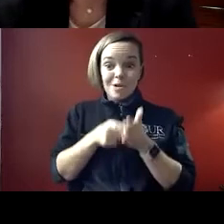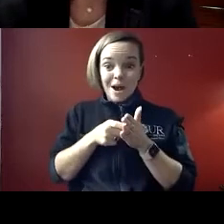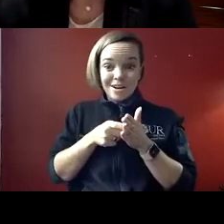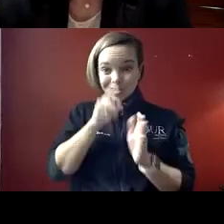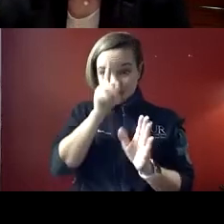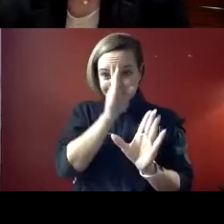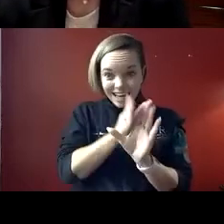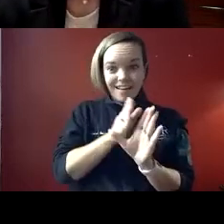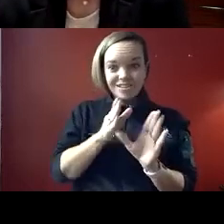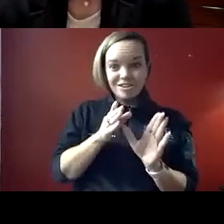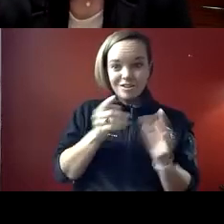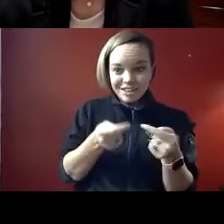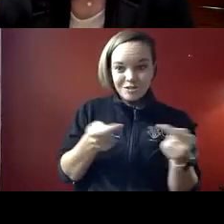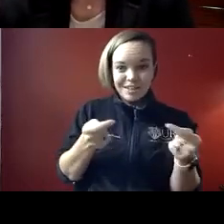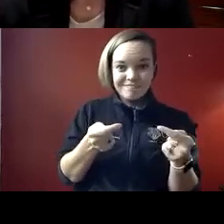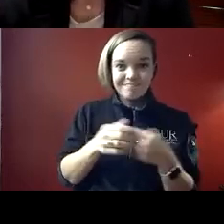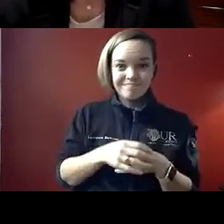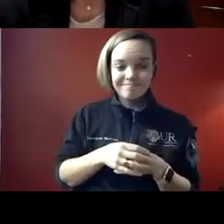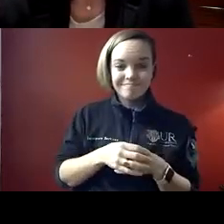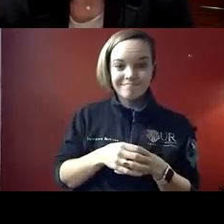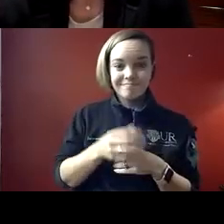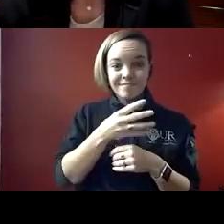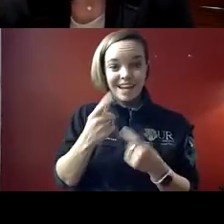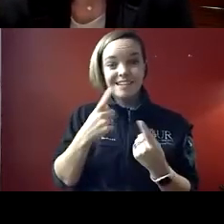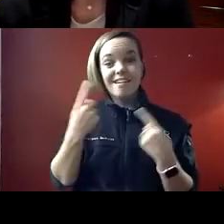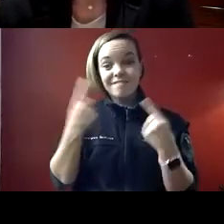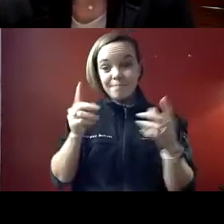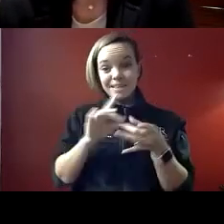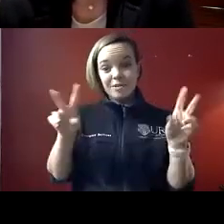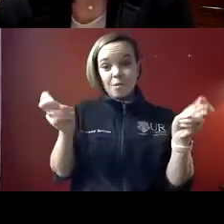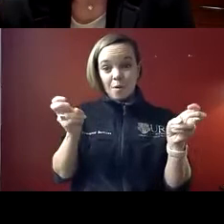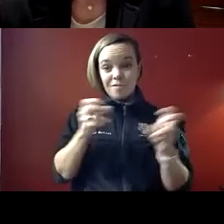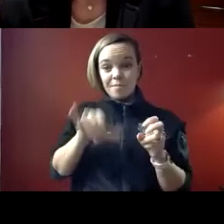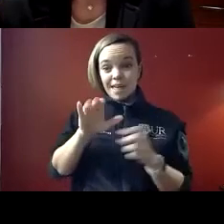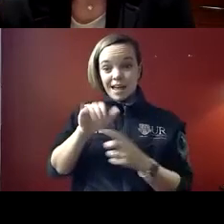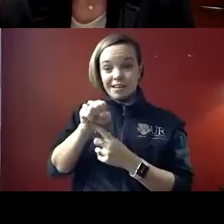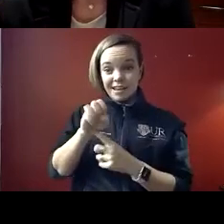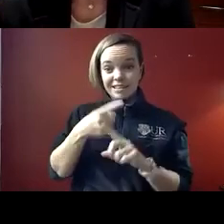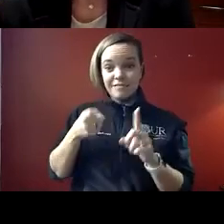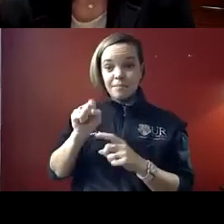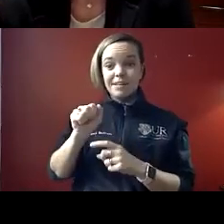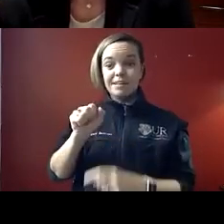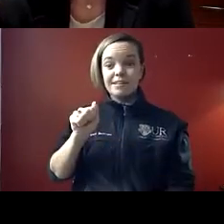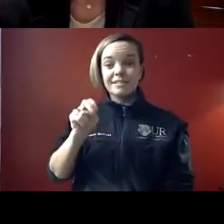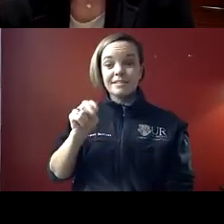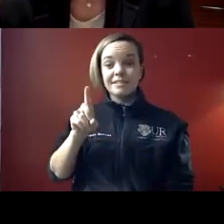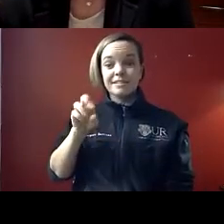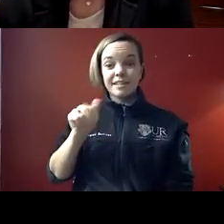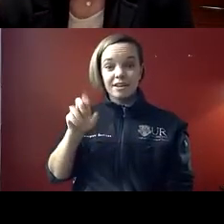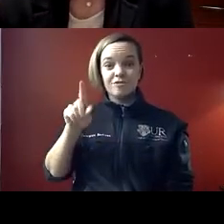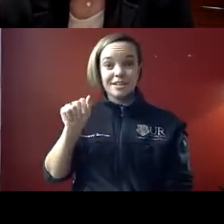injury. And then the famous quote from this particular case comes from Sandra Day O'Connor, who at that